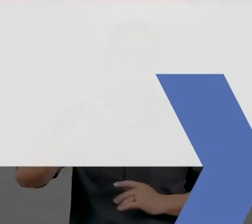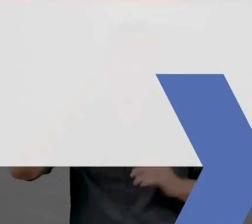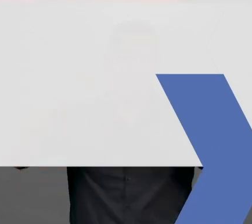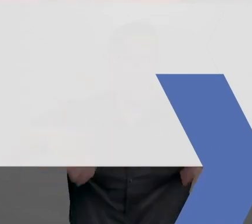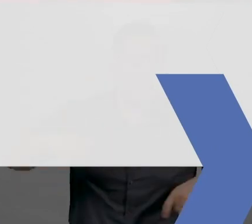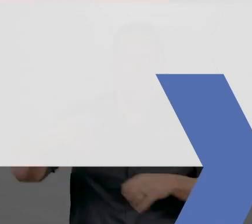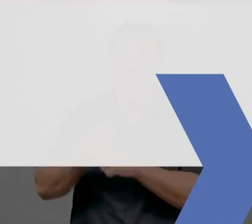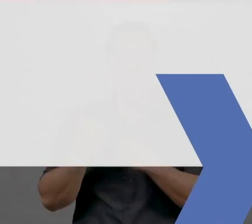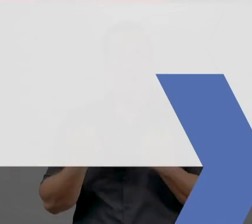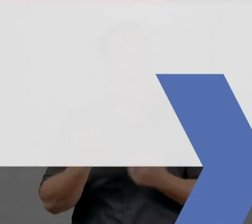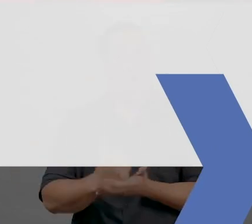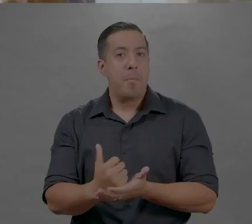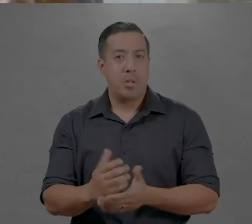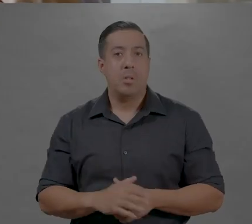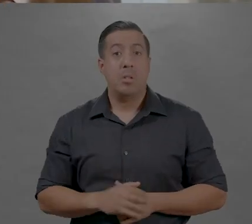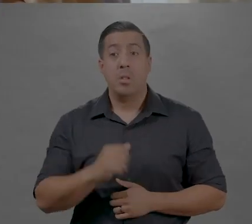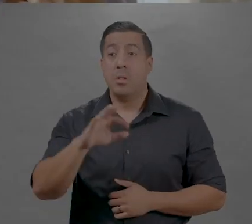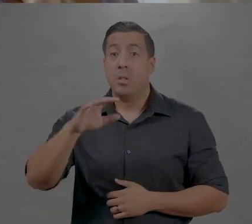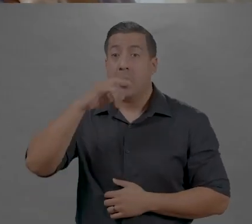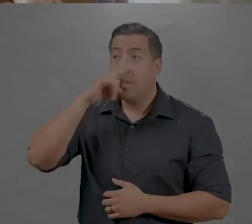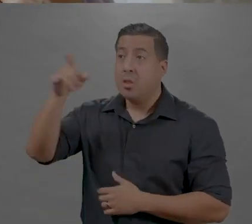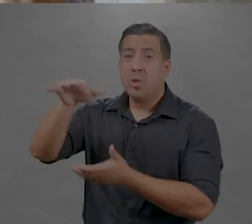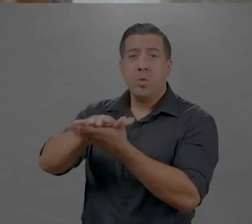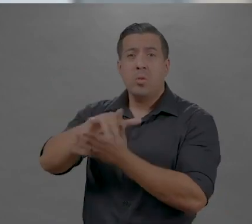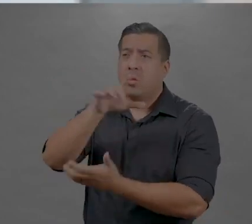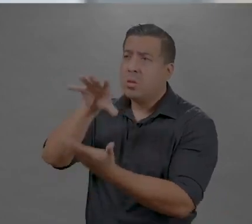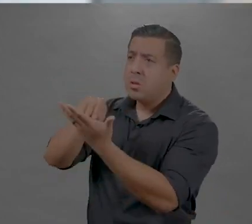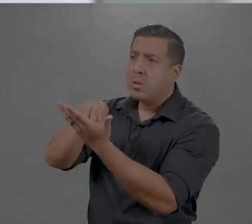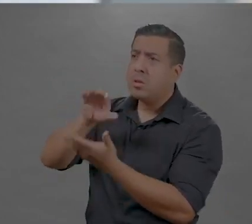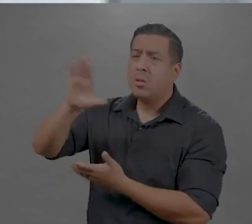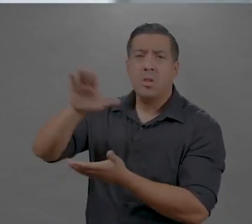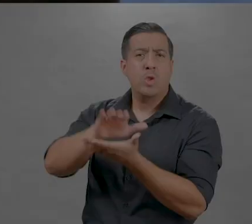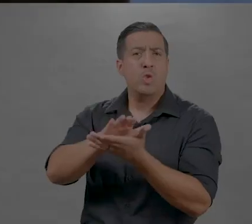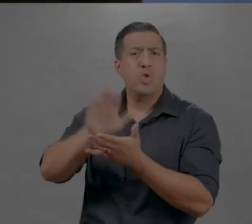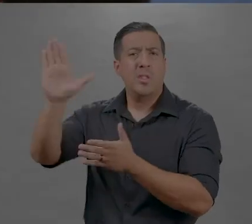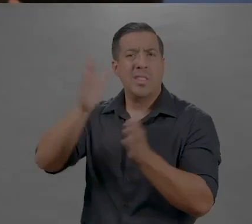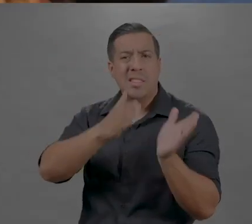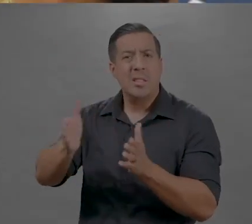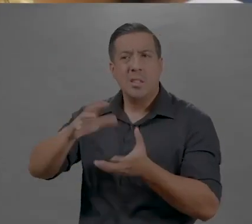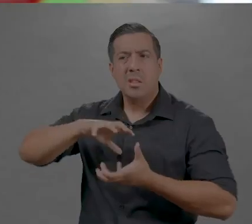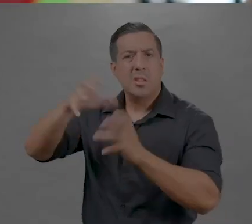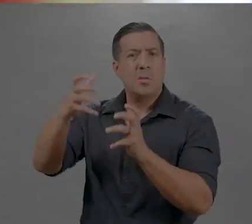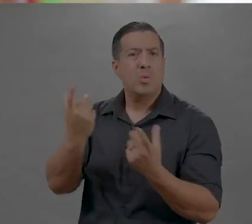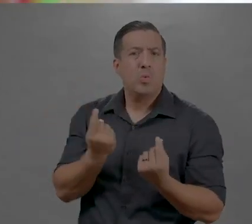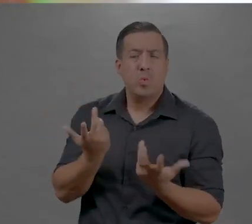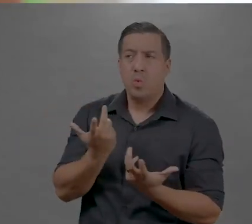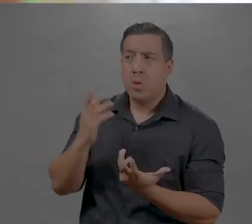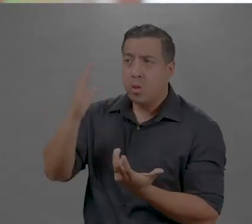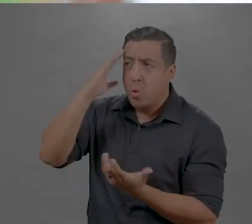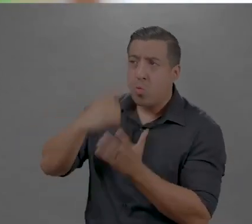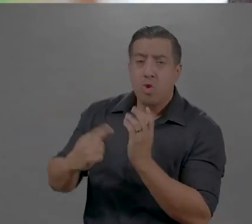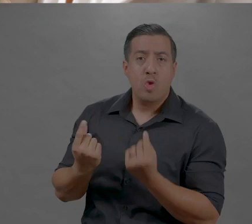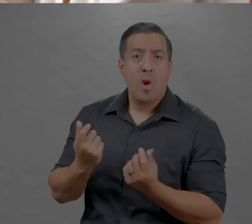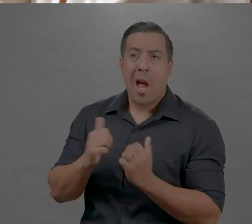assistance. If you wait, it may be too late to get the help you need. If you have kids in school, spend some time now learning about